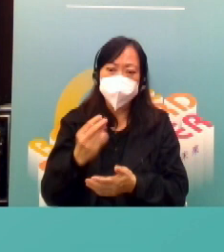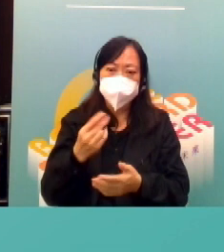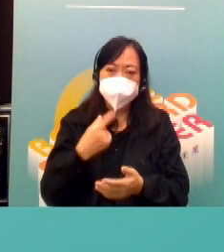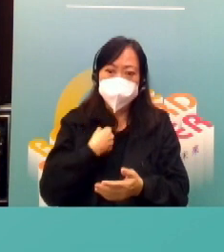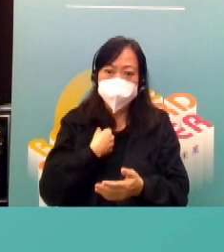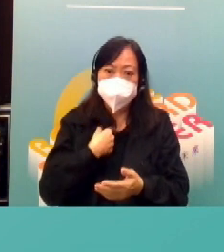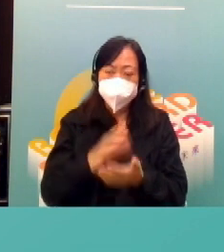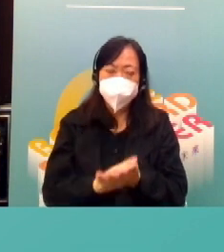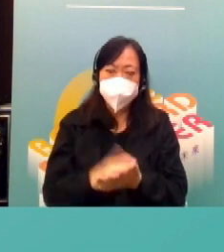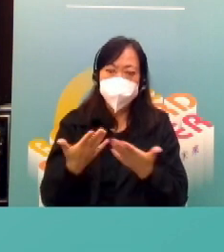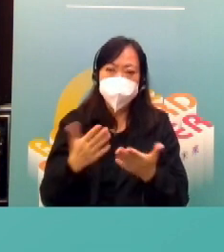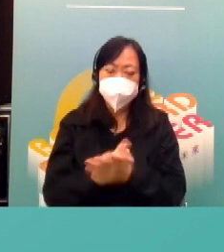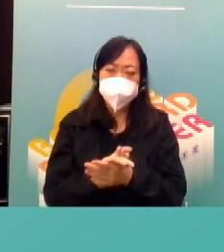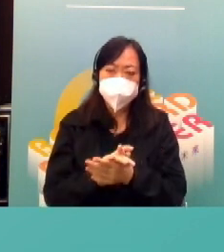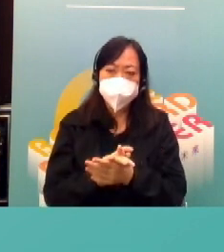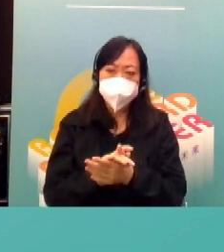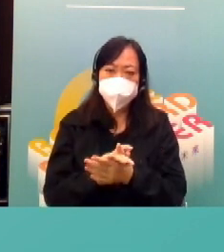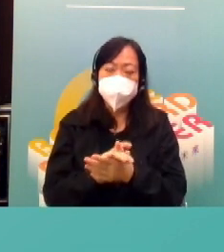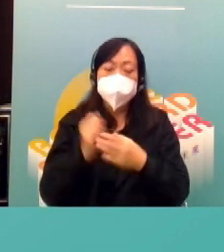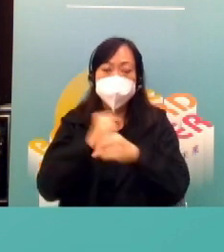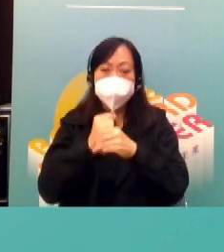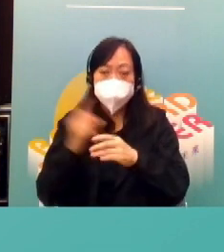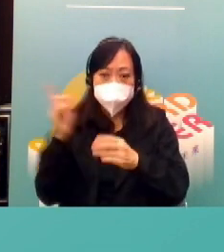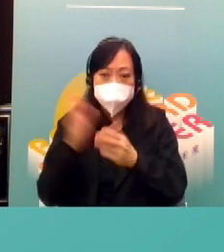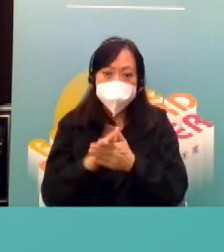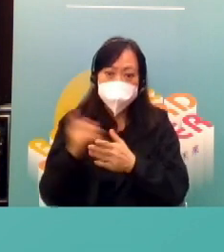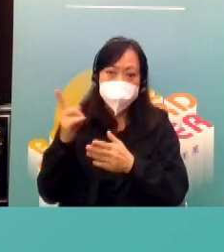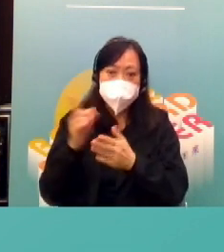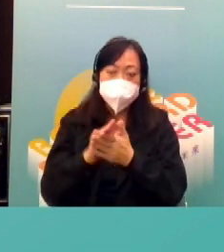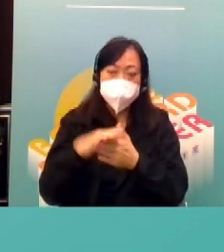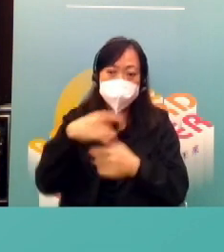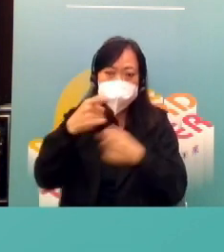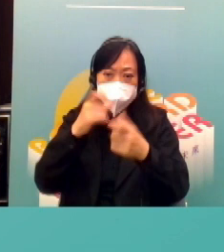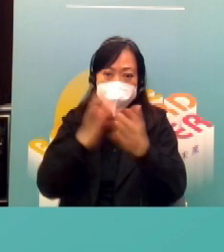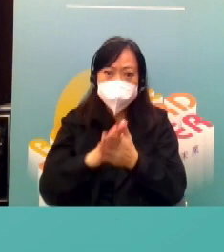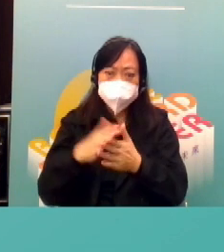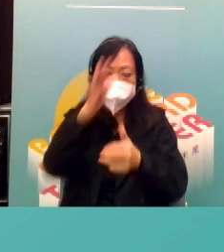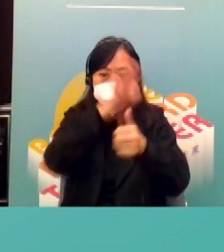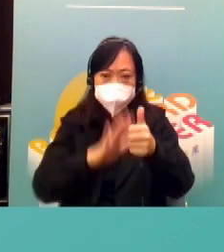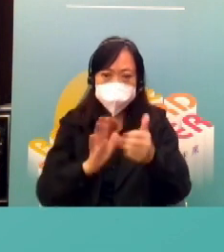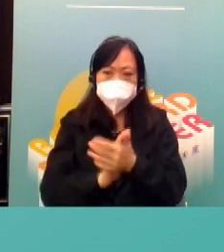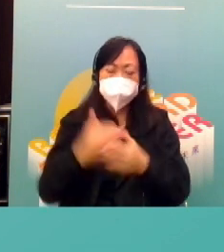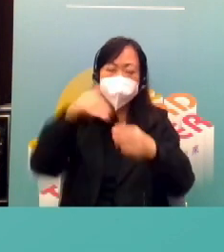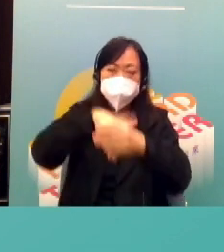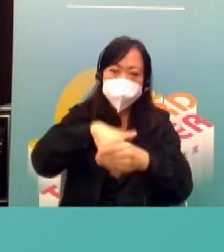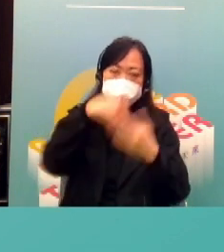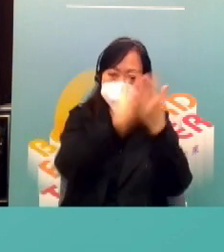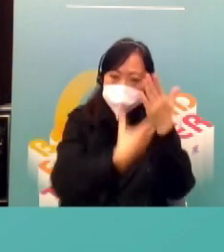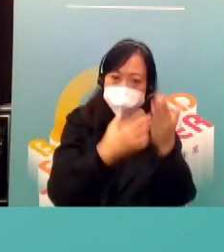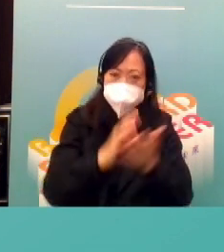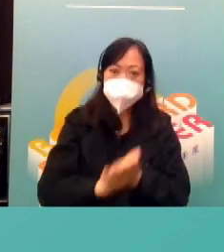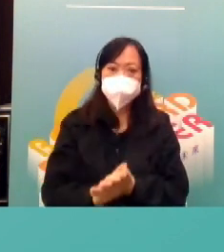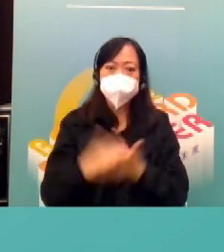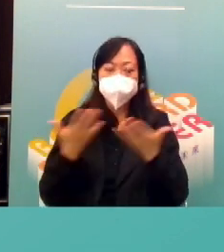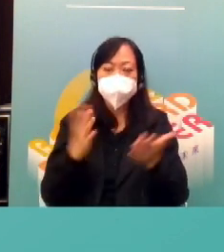with the Ministry of Finance on developing their impact investing strategy and action plan. And a very interesting piece of work in Bhutan, we